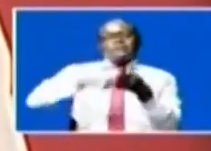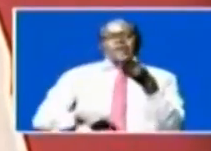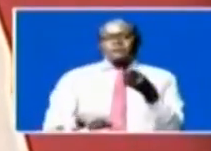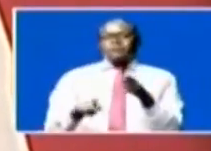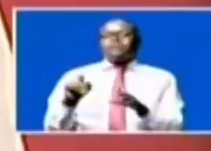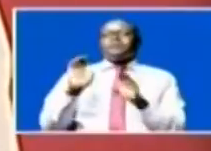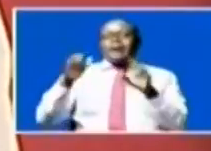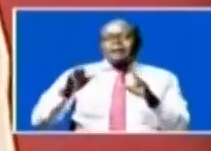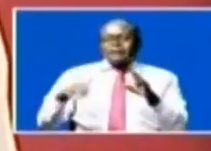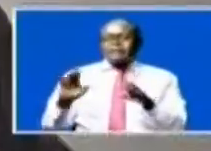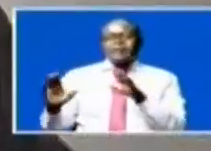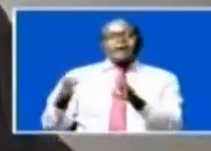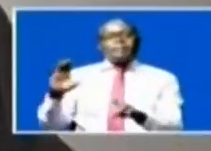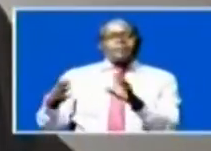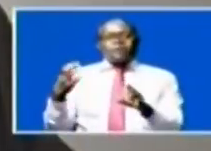in Kenya.